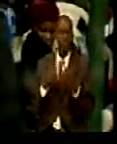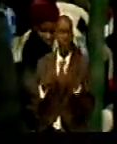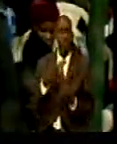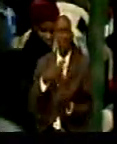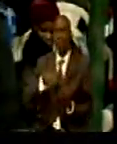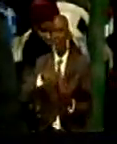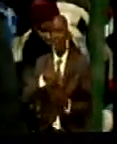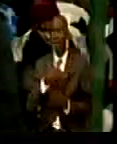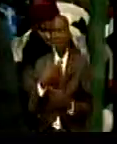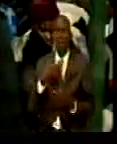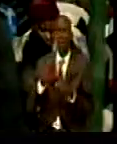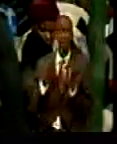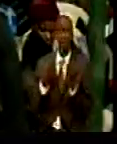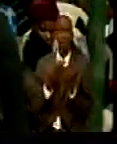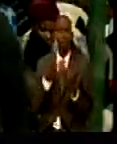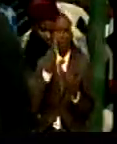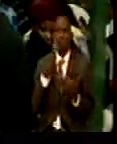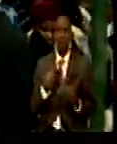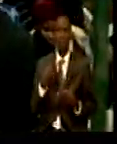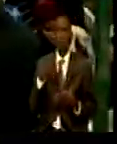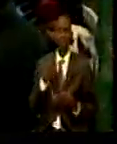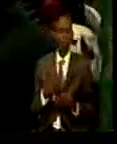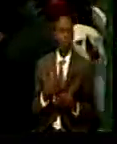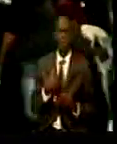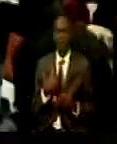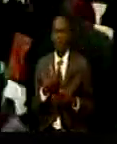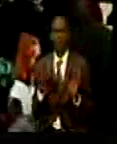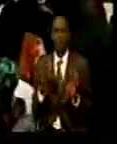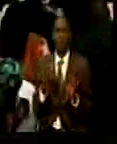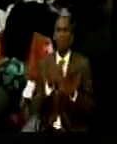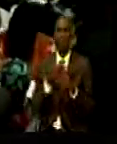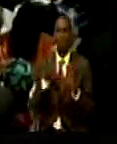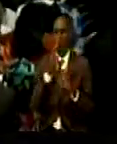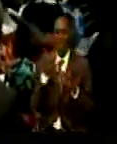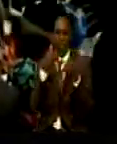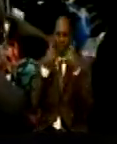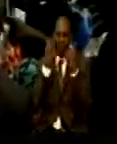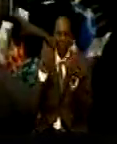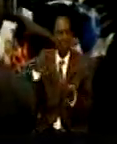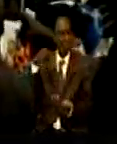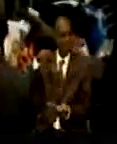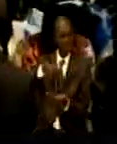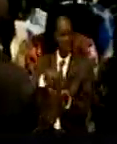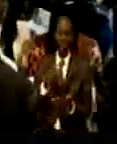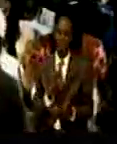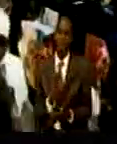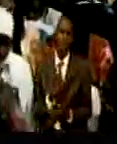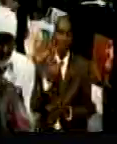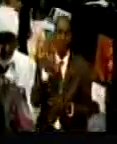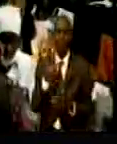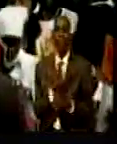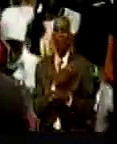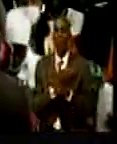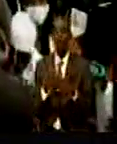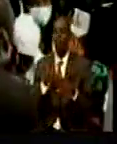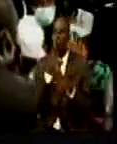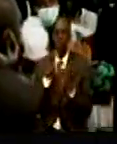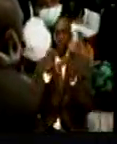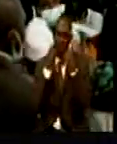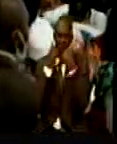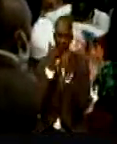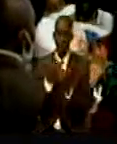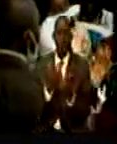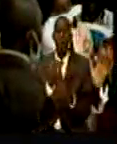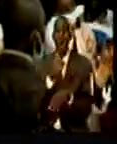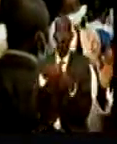Forgiveness has come. Rise up now. Redemption has come. Rise up now. All your sins of the past, the Lord will